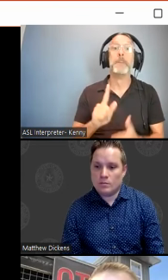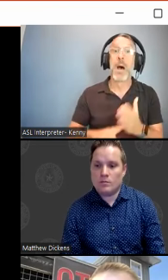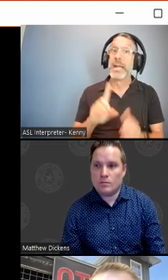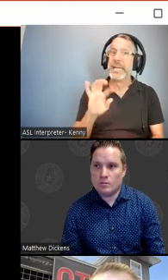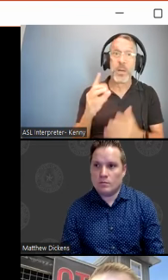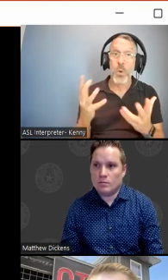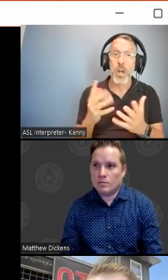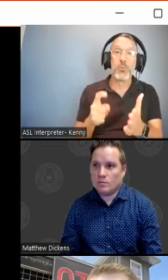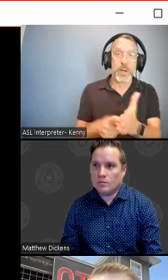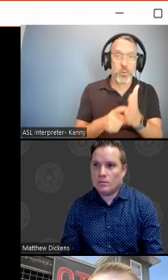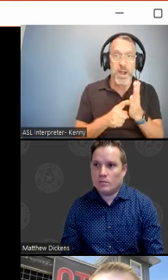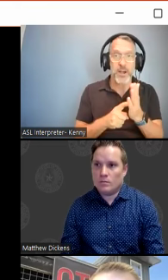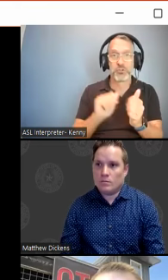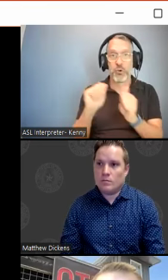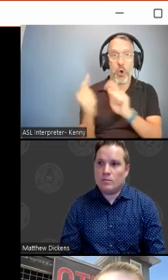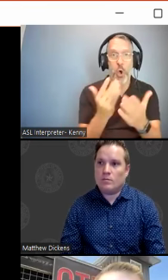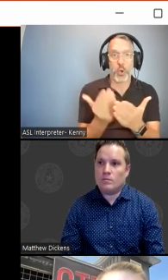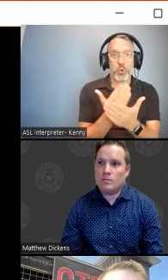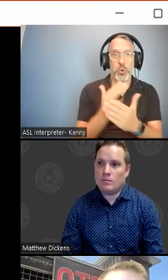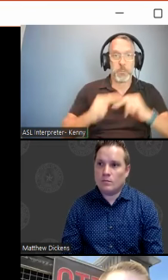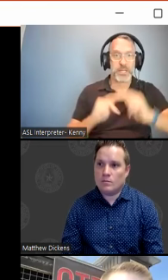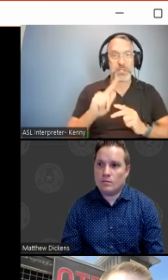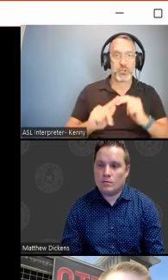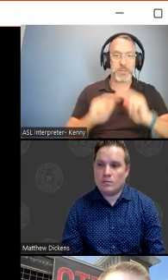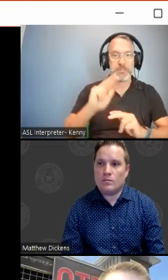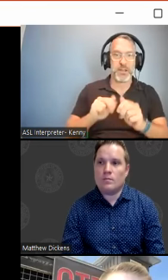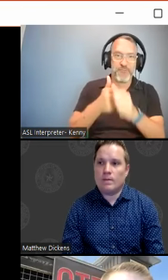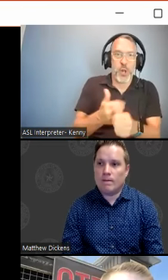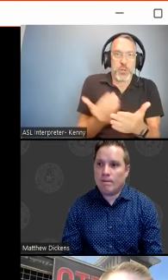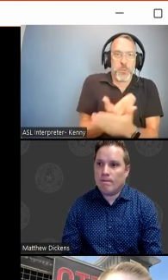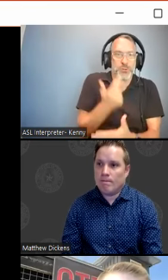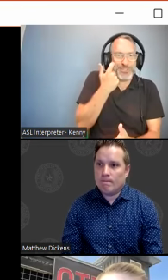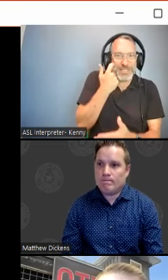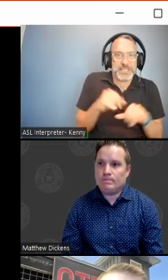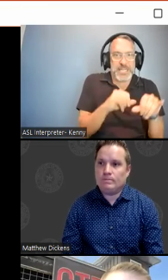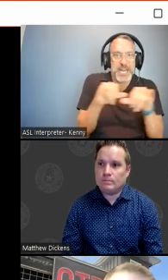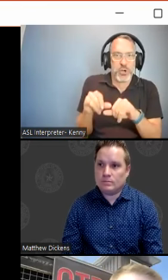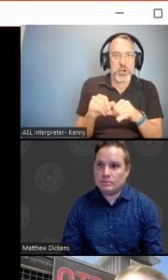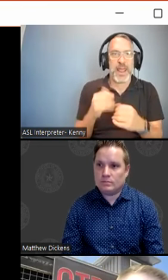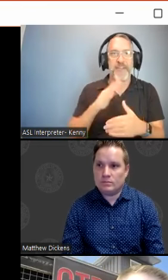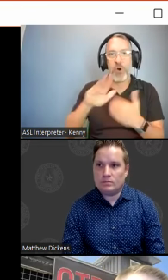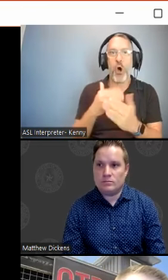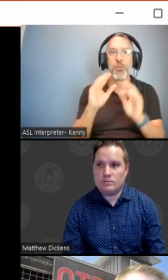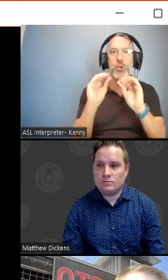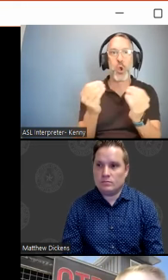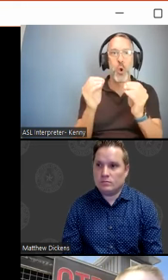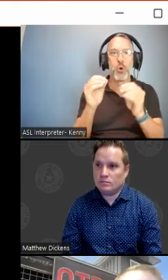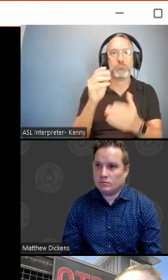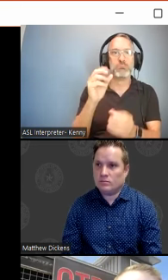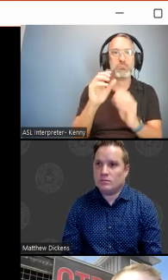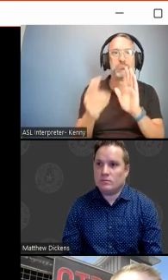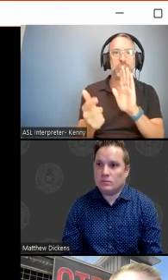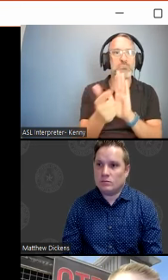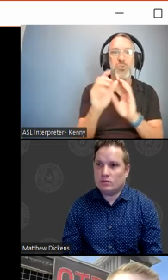it requires, you know, all new buildings to be built to the newest standard and have all of the no parking in the crosshatch,